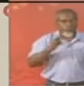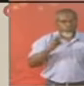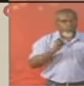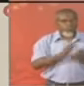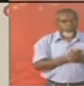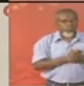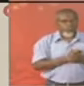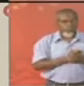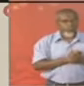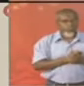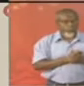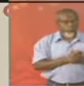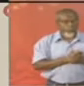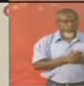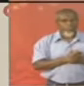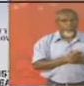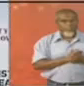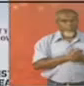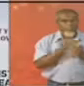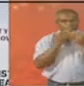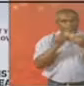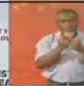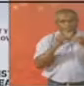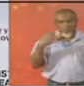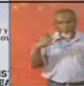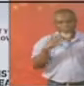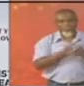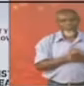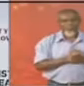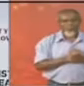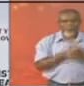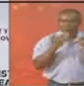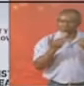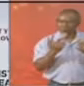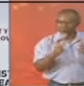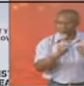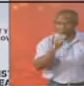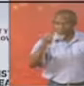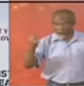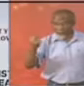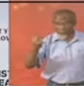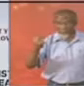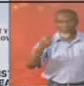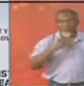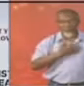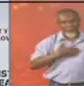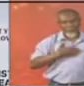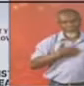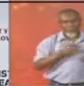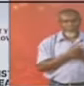those. Thank you very much. And we go now to Newsday, please.